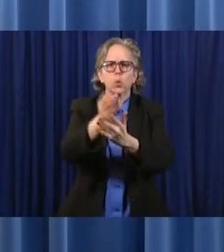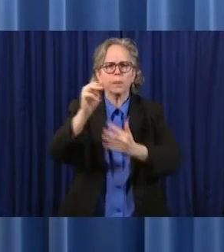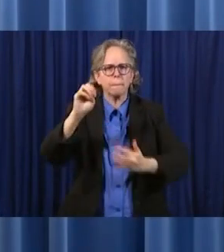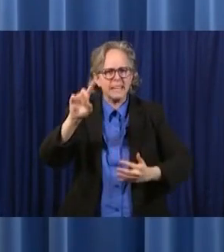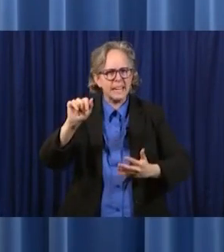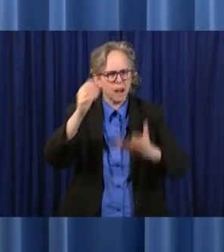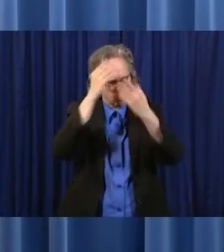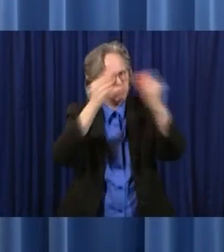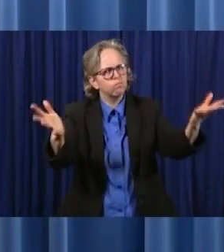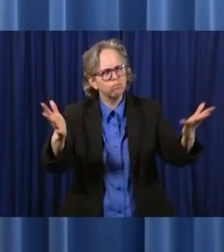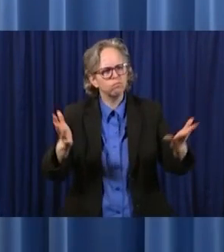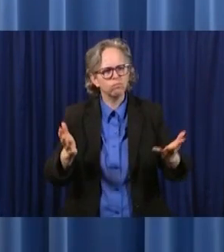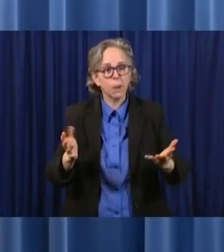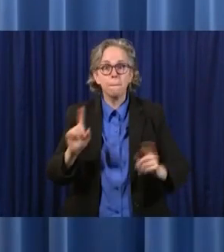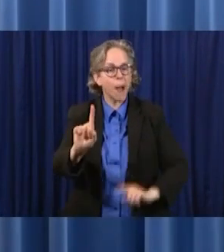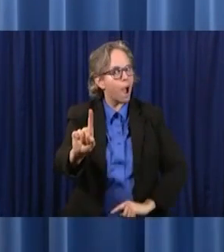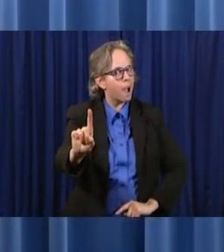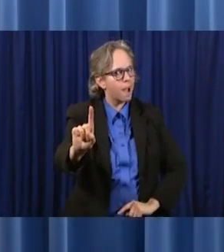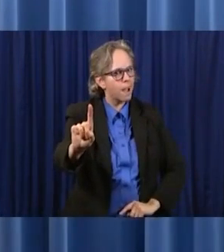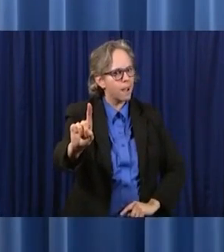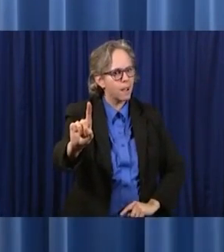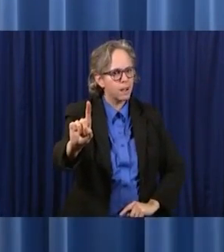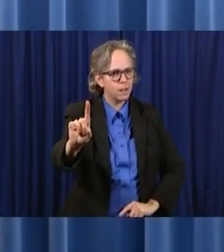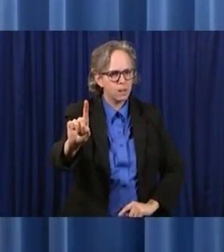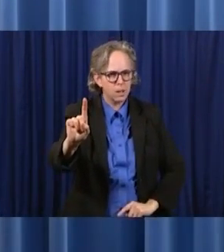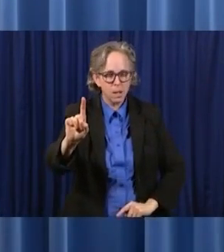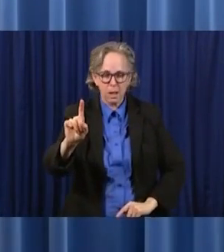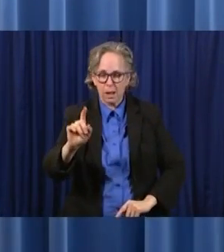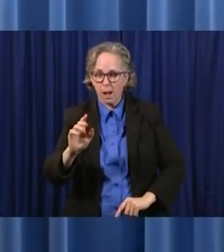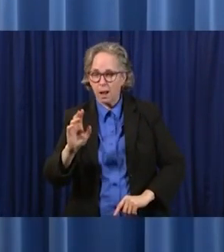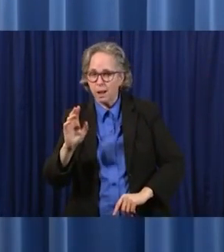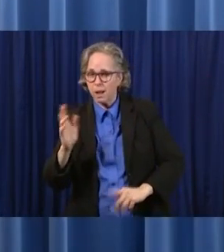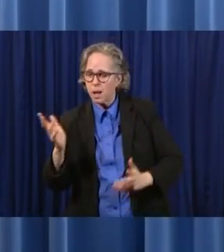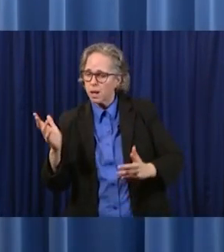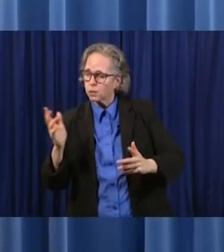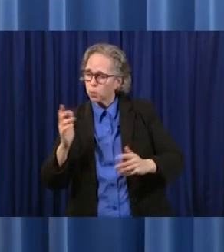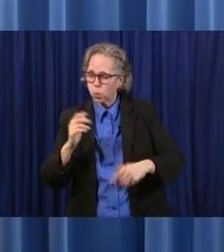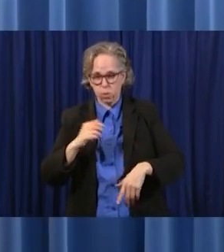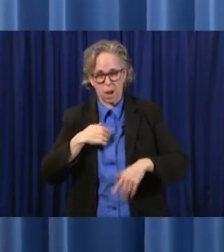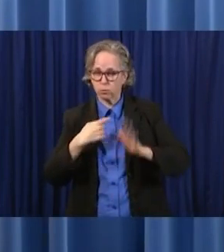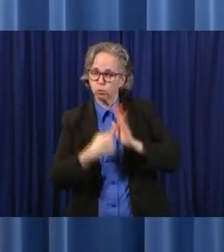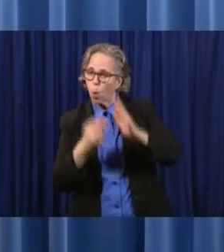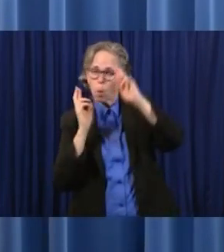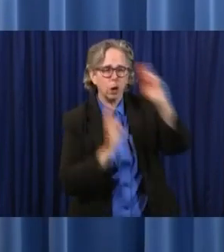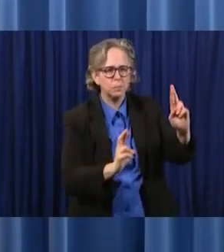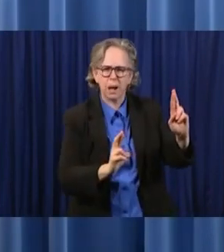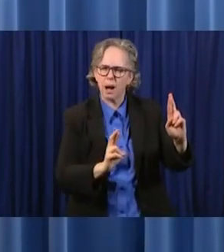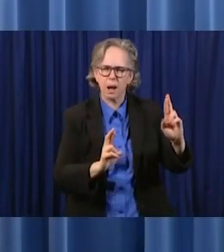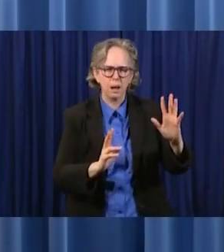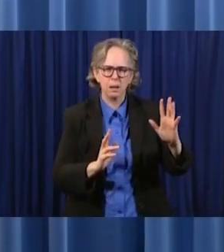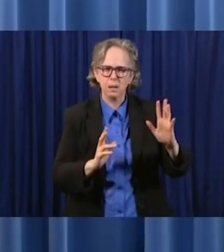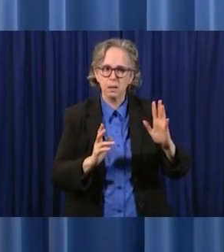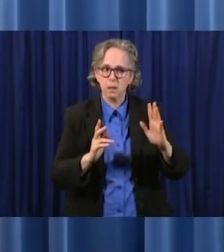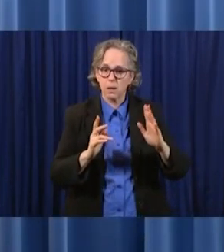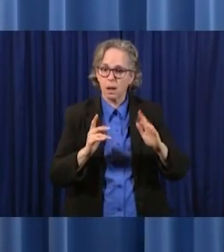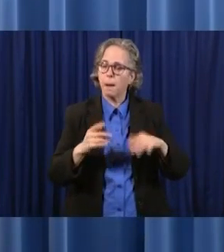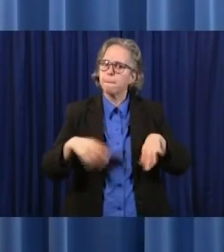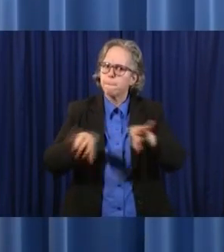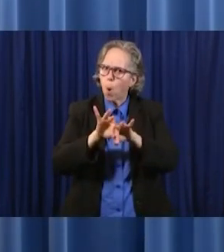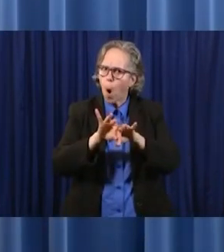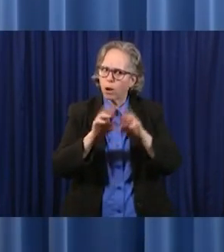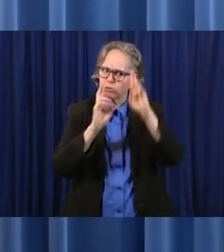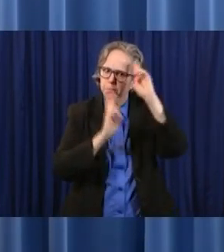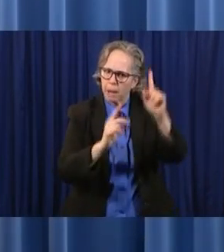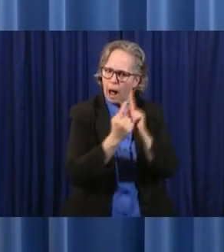But to treat them with disrespect, to not observe social distancing with them, to be